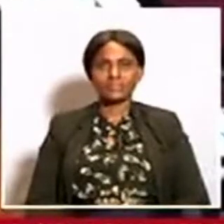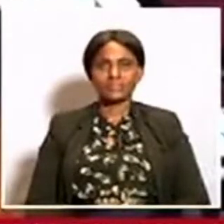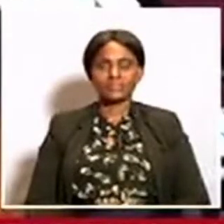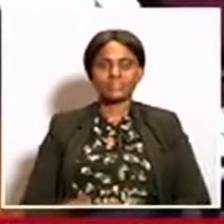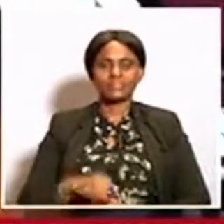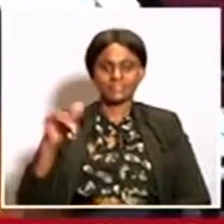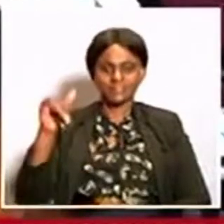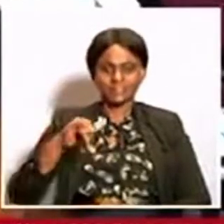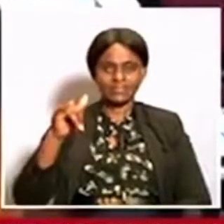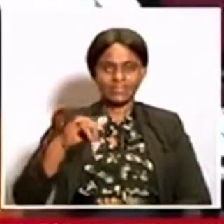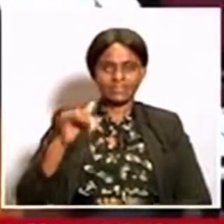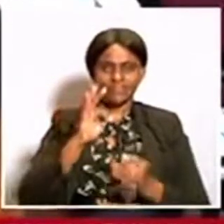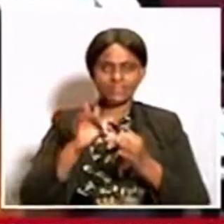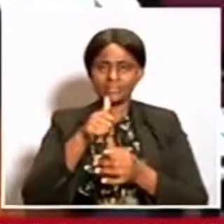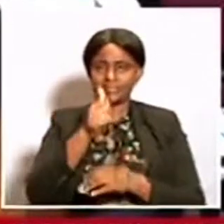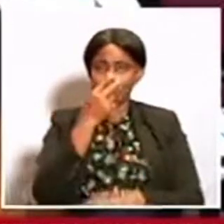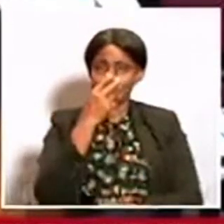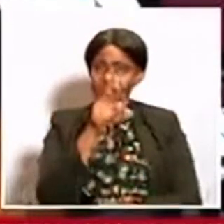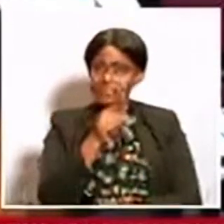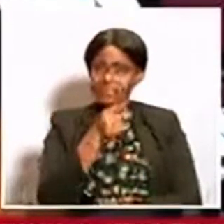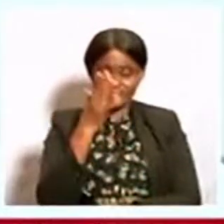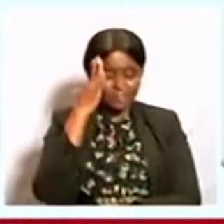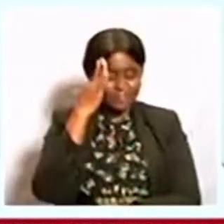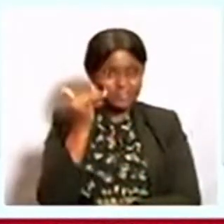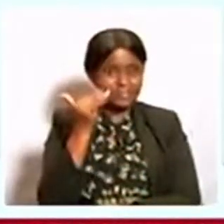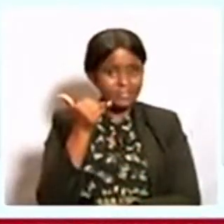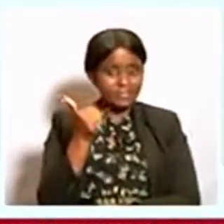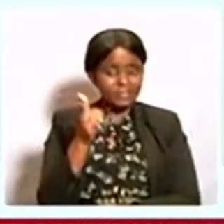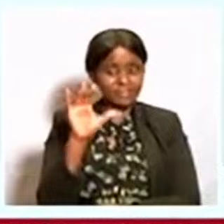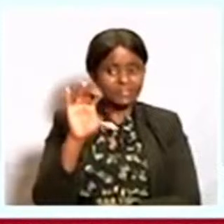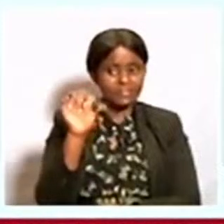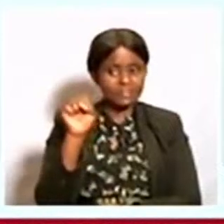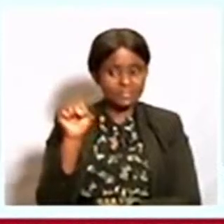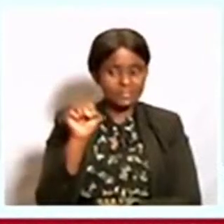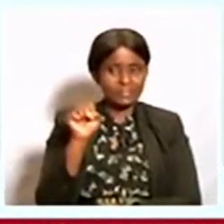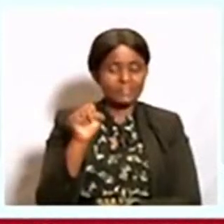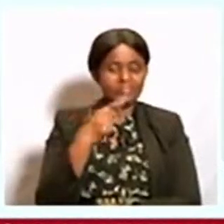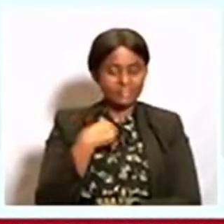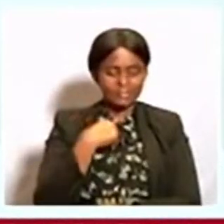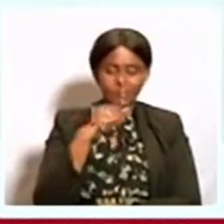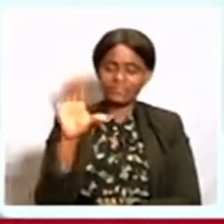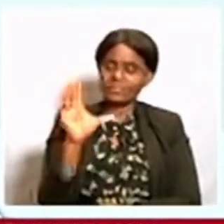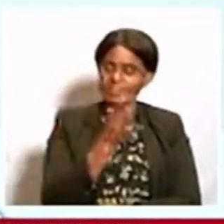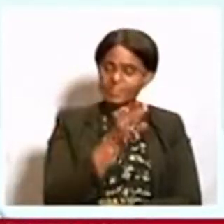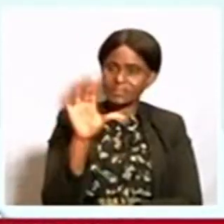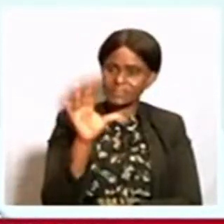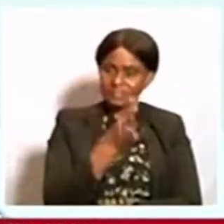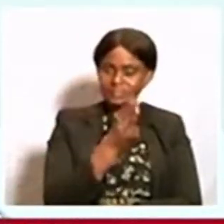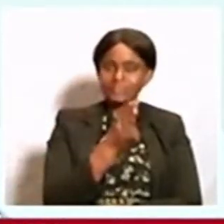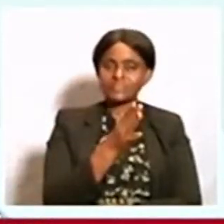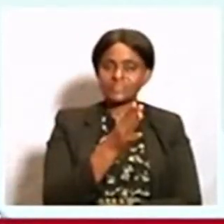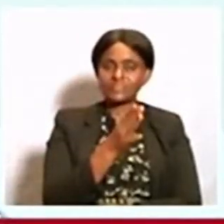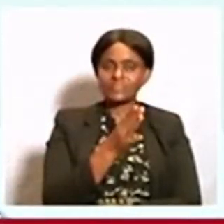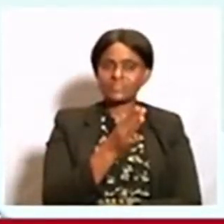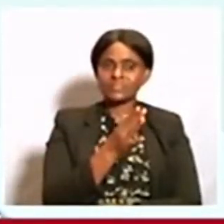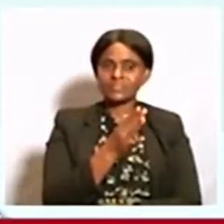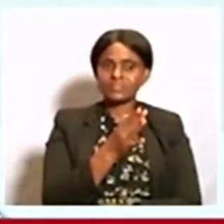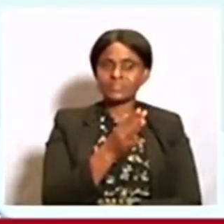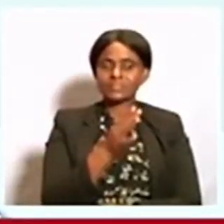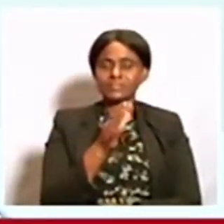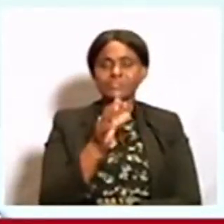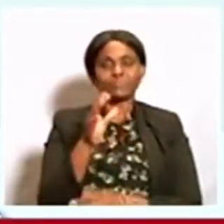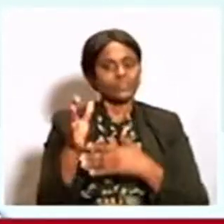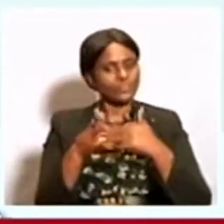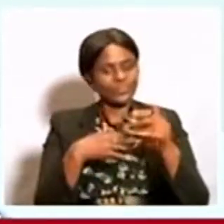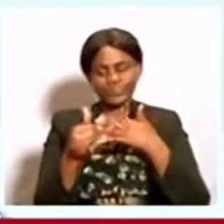Yes, if you look at, and that's why, Council Secretary, I keep on going back, that if it was as easy